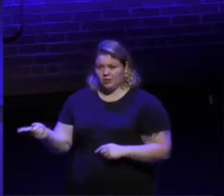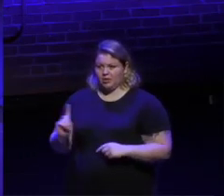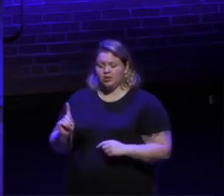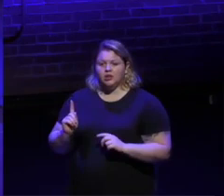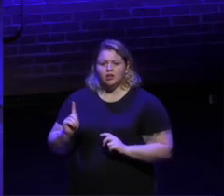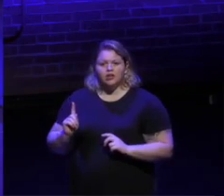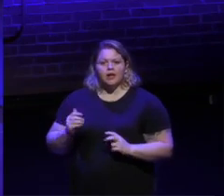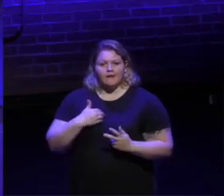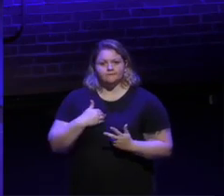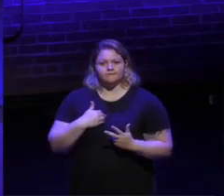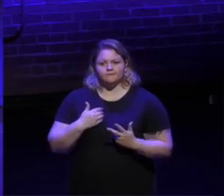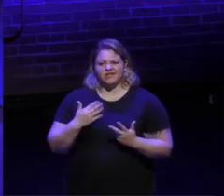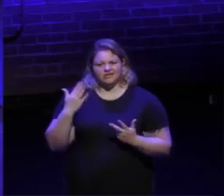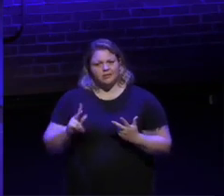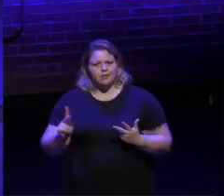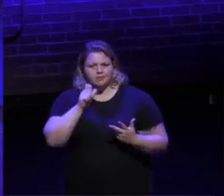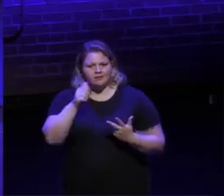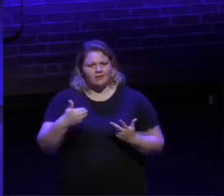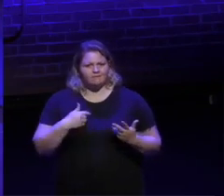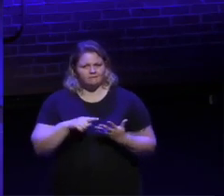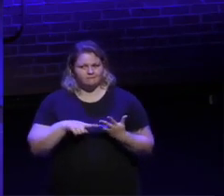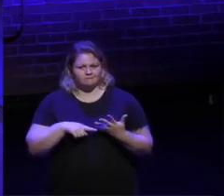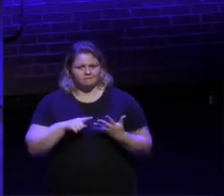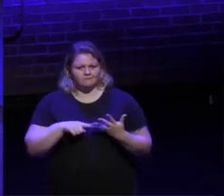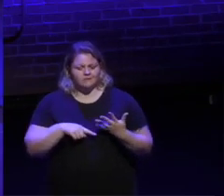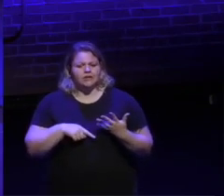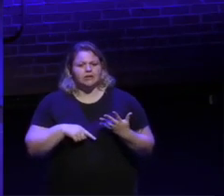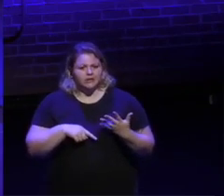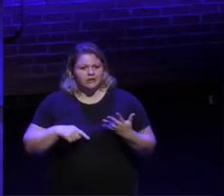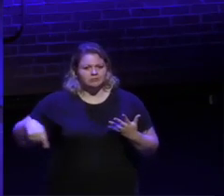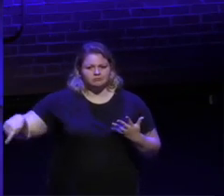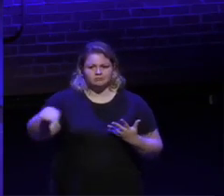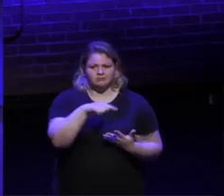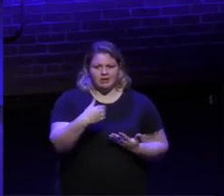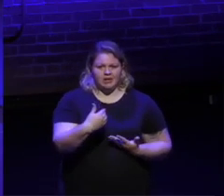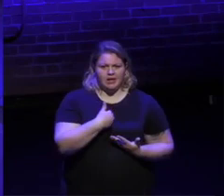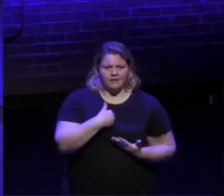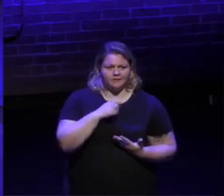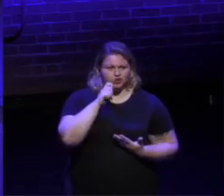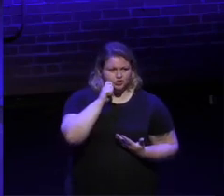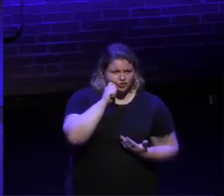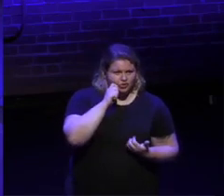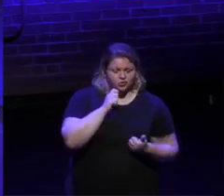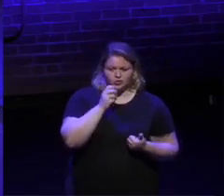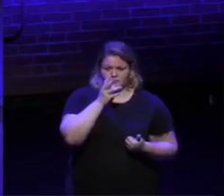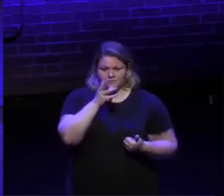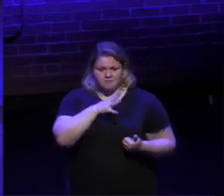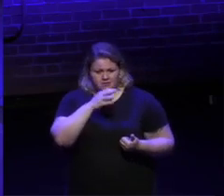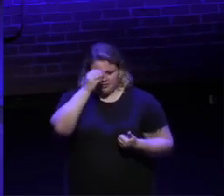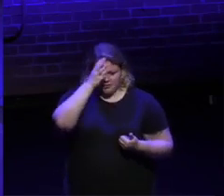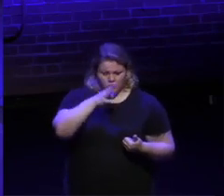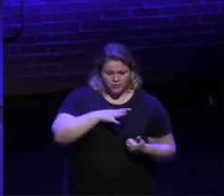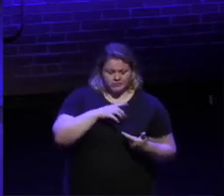not. Our collected racial, gender, ethnic, and economic identities are not fully representative